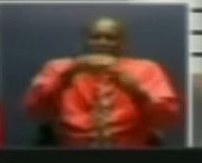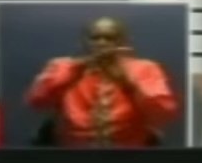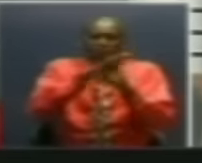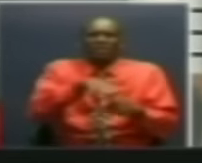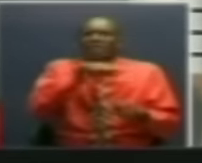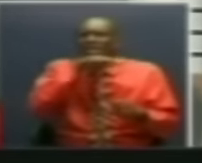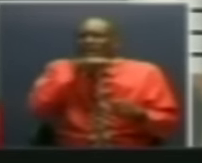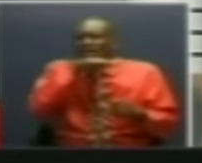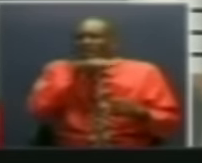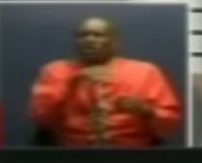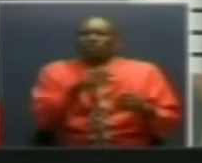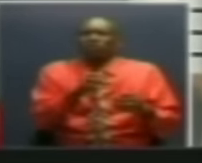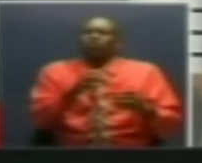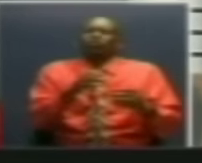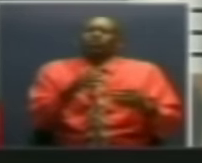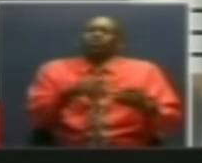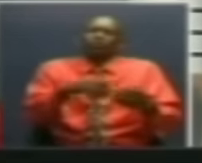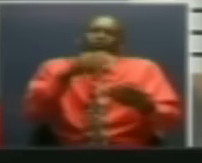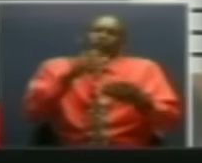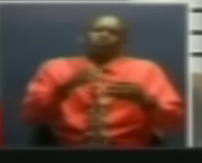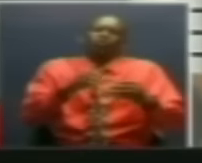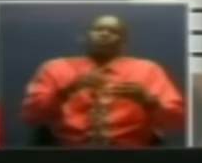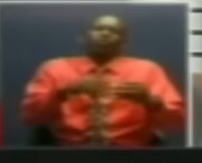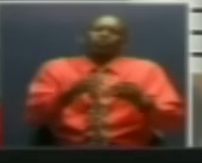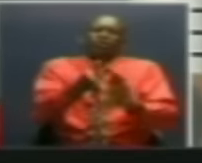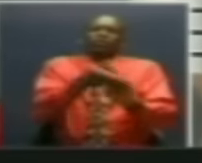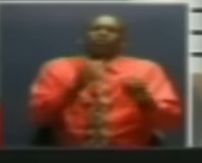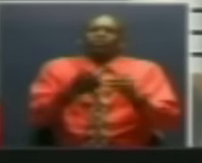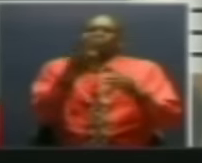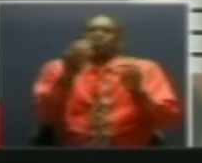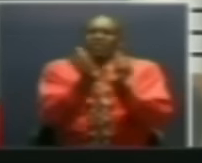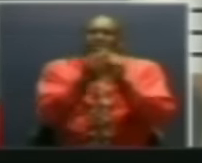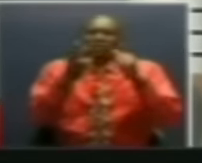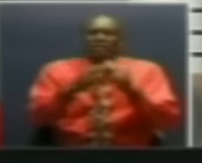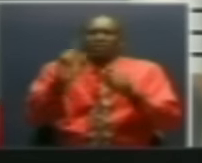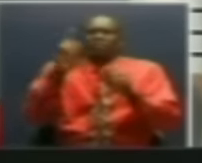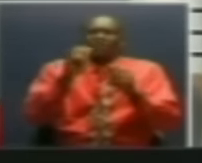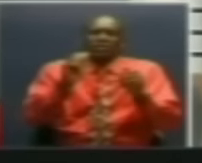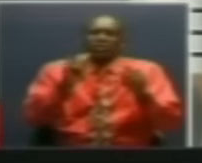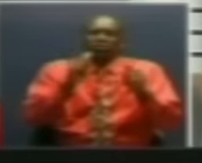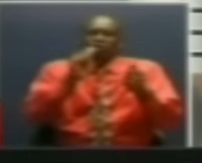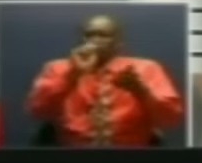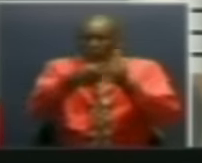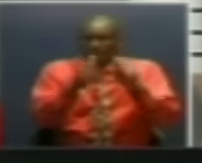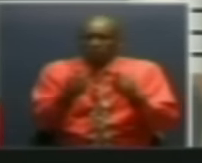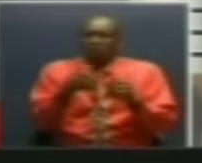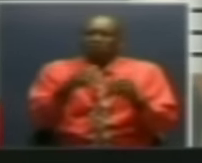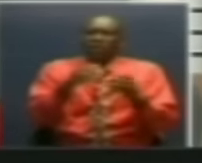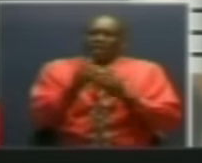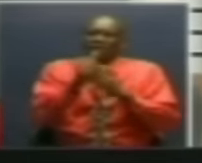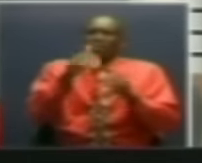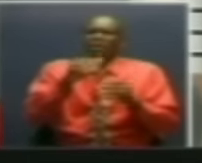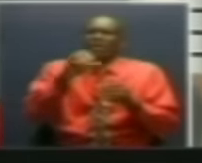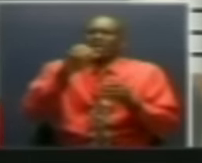to shelve his 2017 presidential ambitions, led by Siaya Senator James Orengo and Suna East Member of Parliament